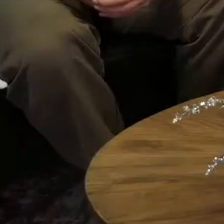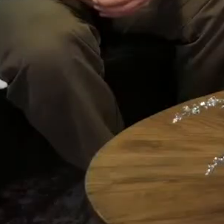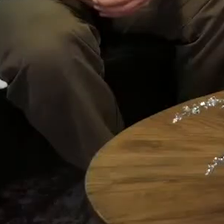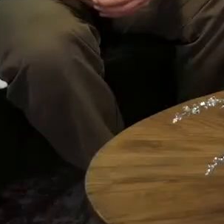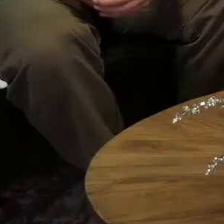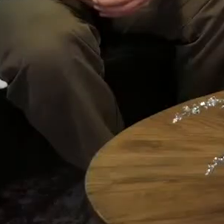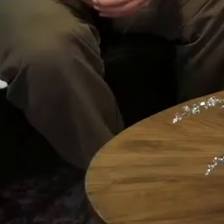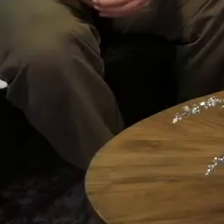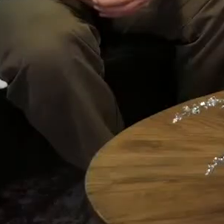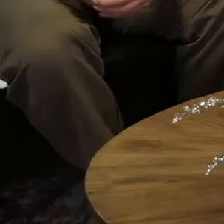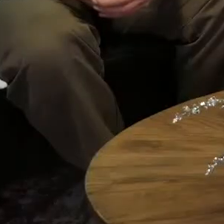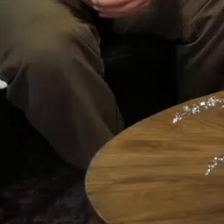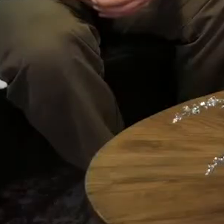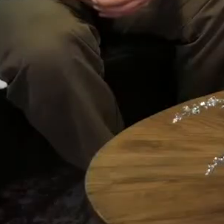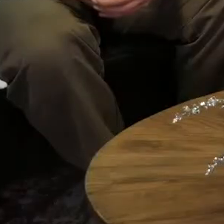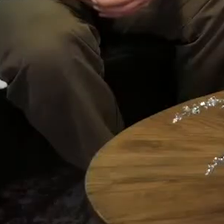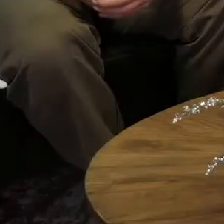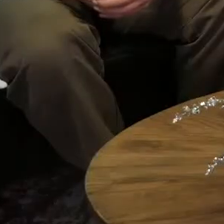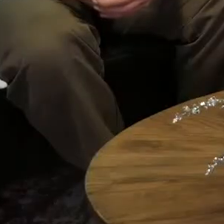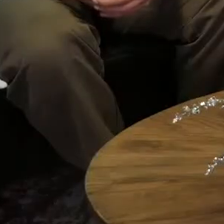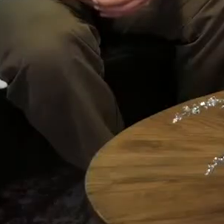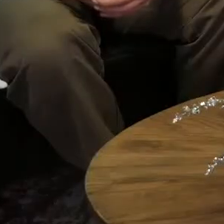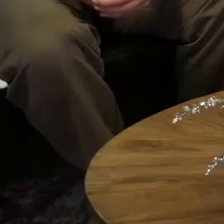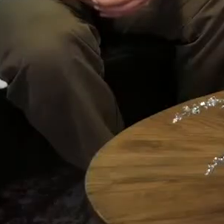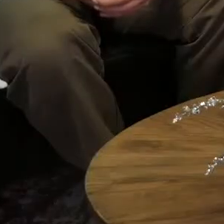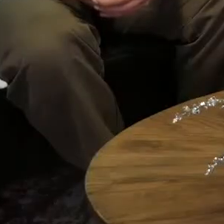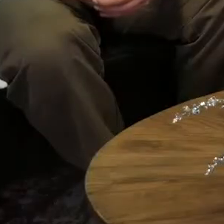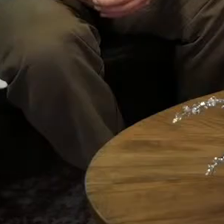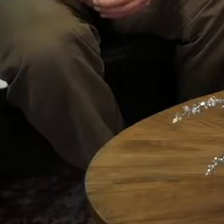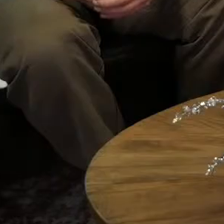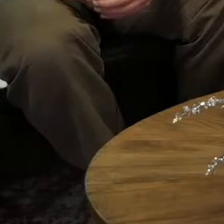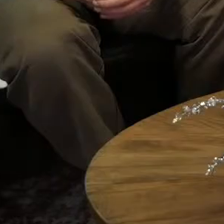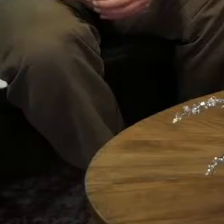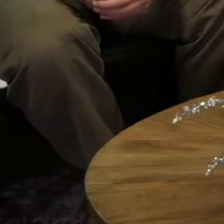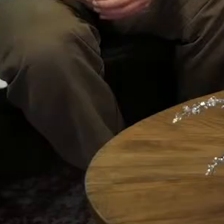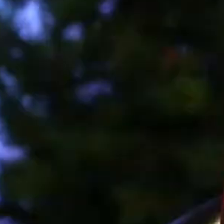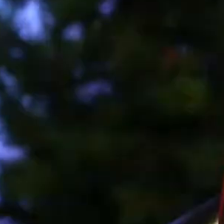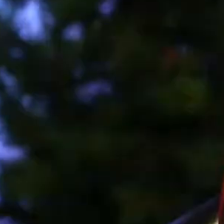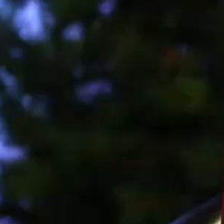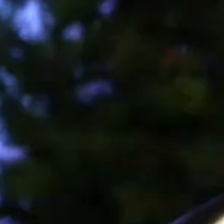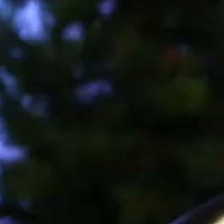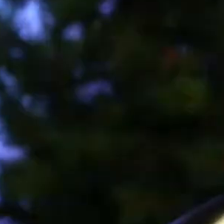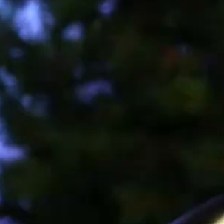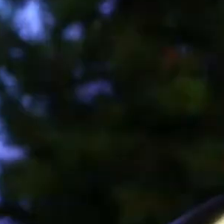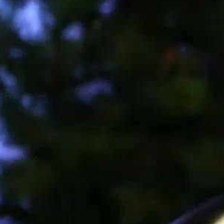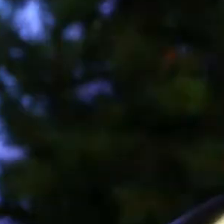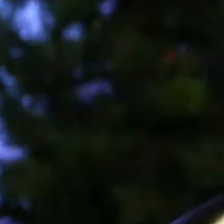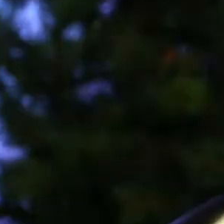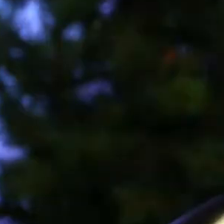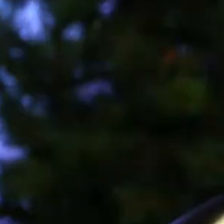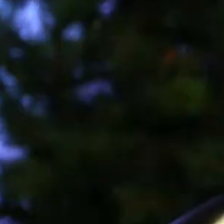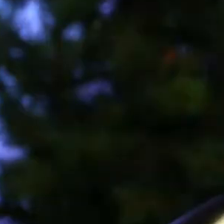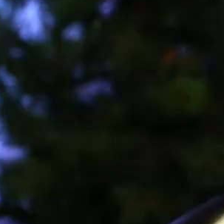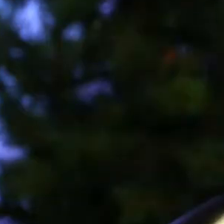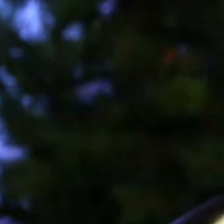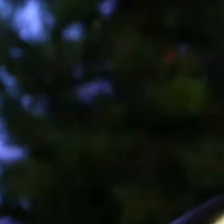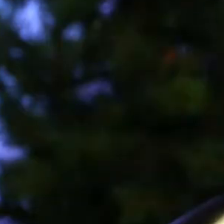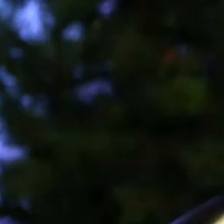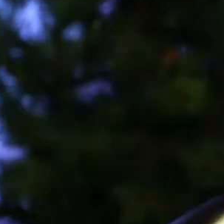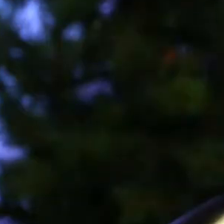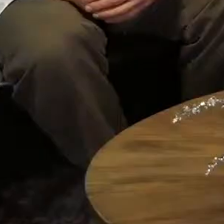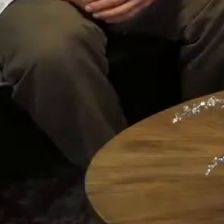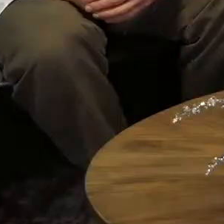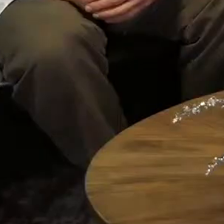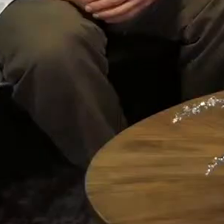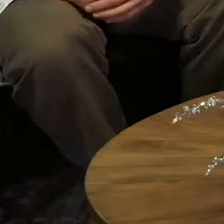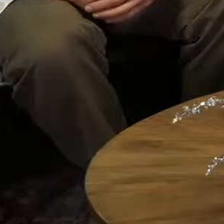and emotional morning medical update we hope brings insight into living with Alzheimer's. Please enjoy and share this